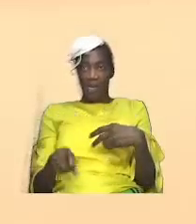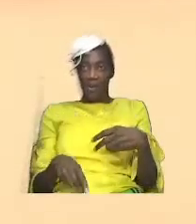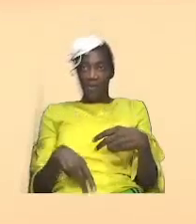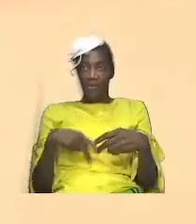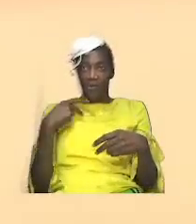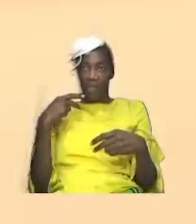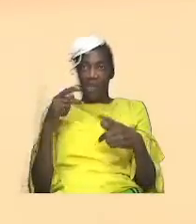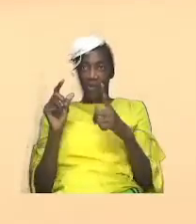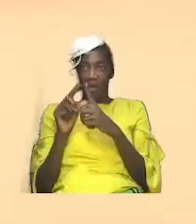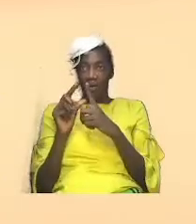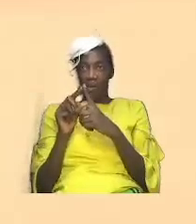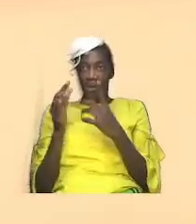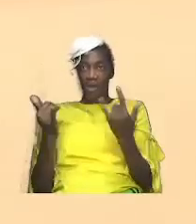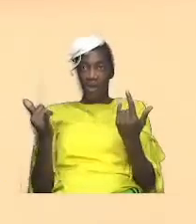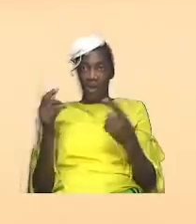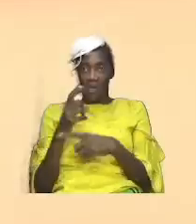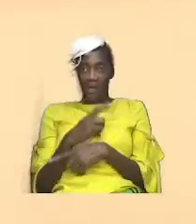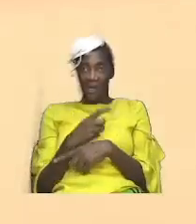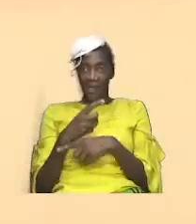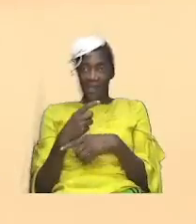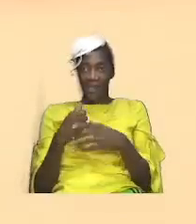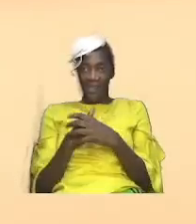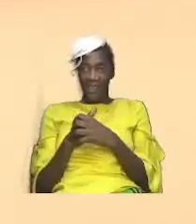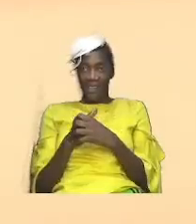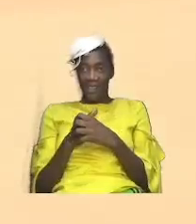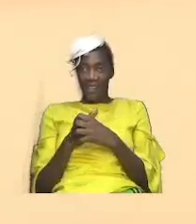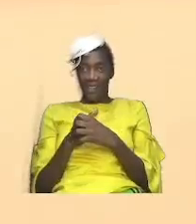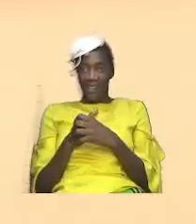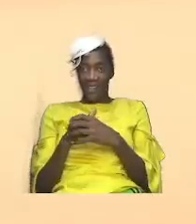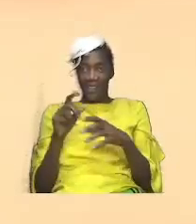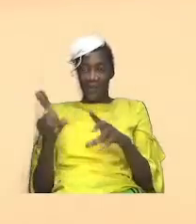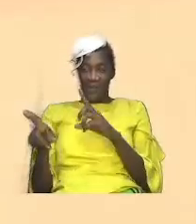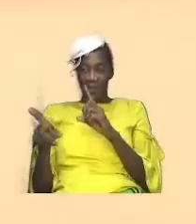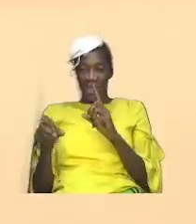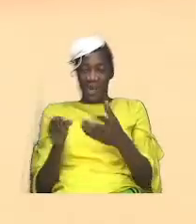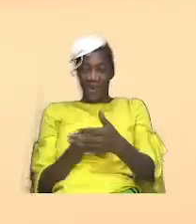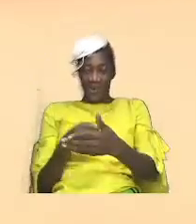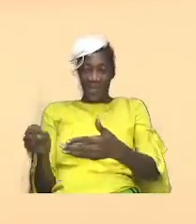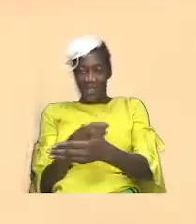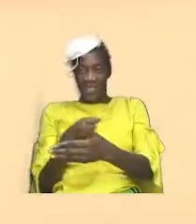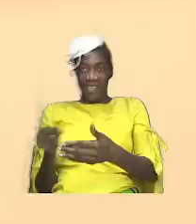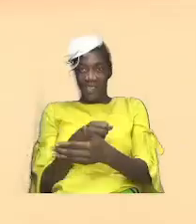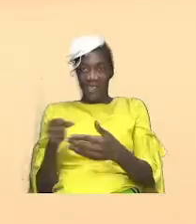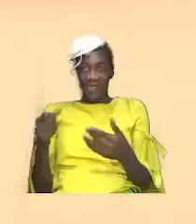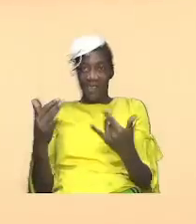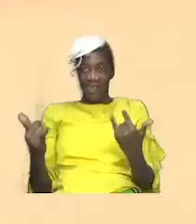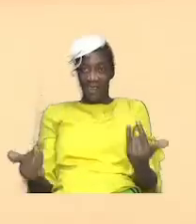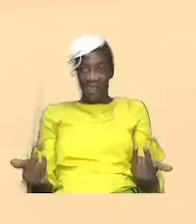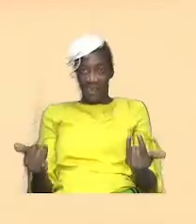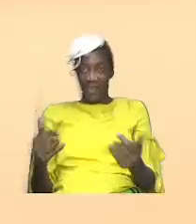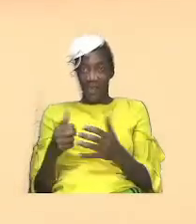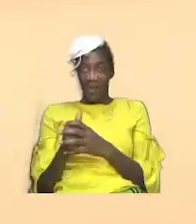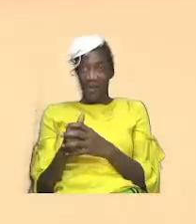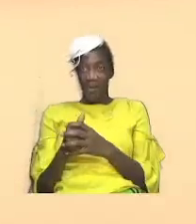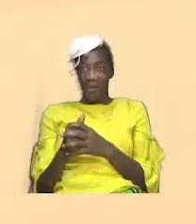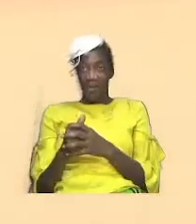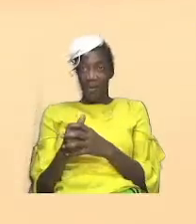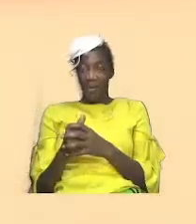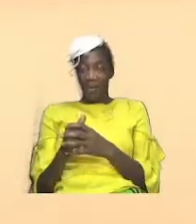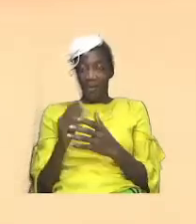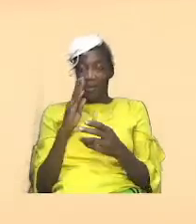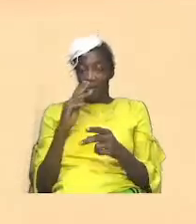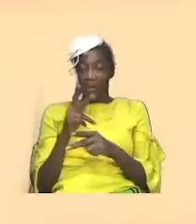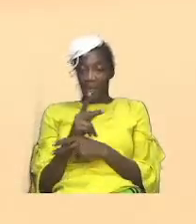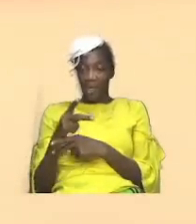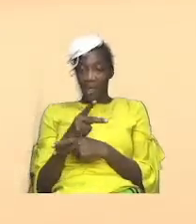with the word today. I'm going to serenade them with this song today. Hello. Let us be